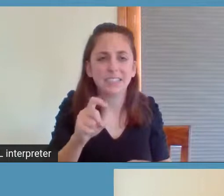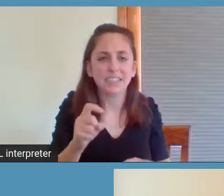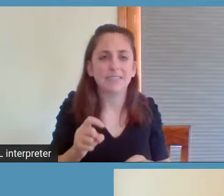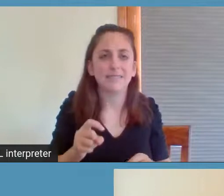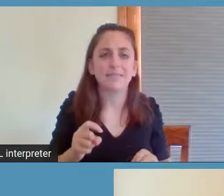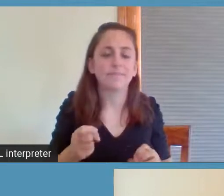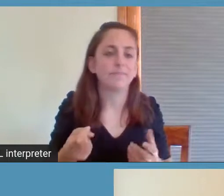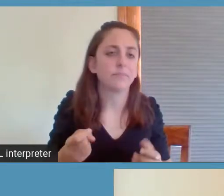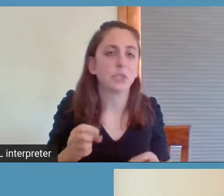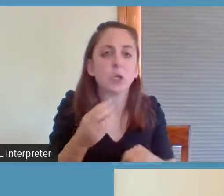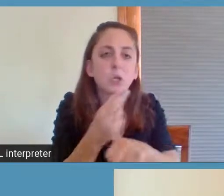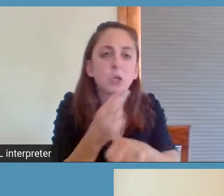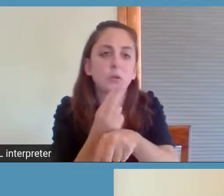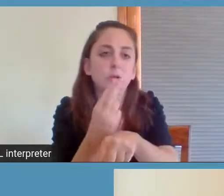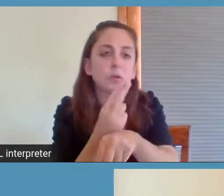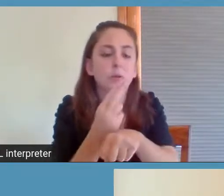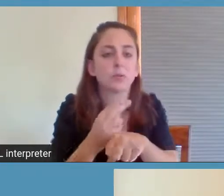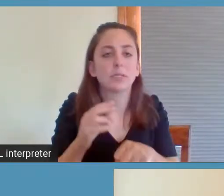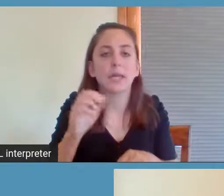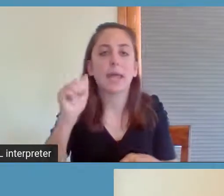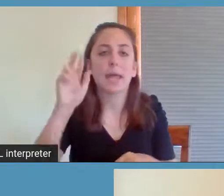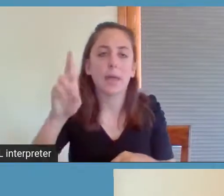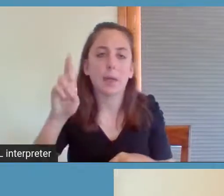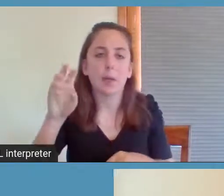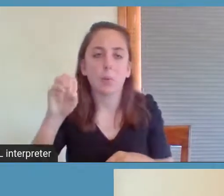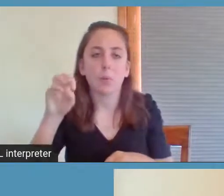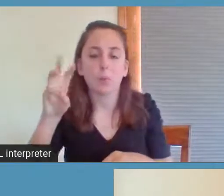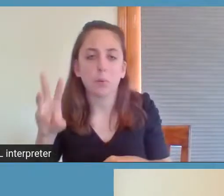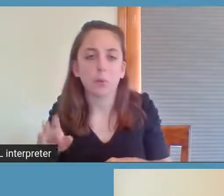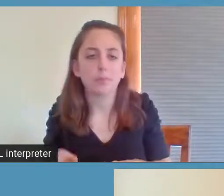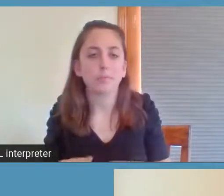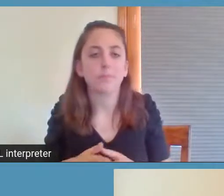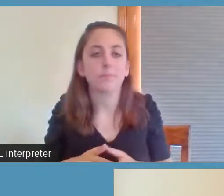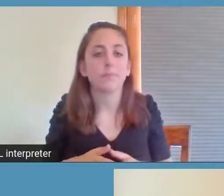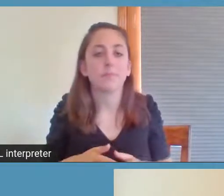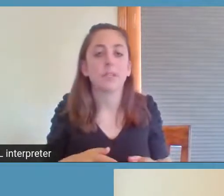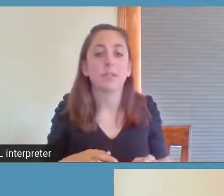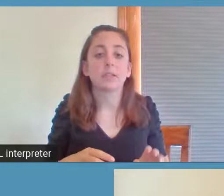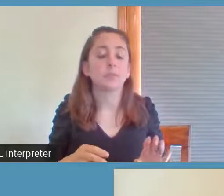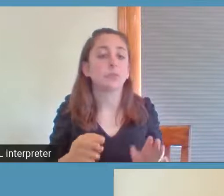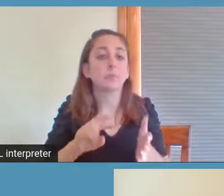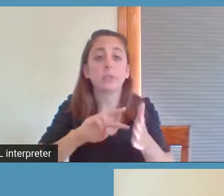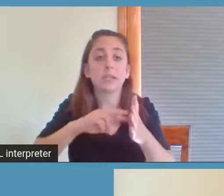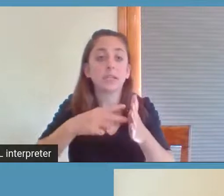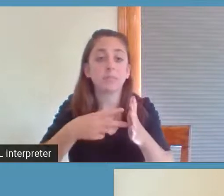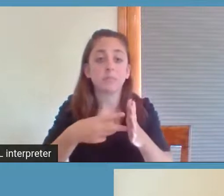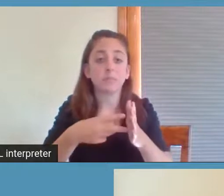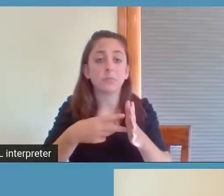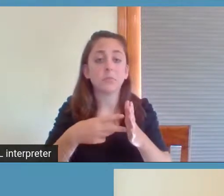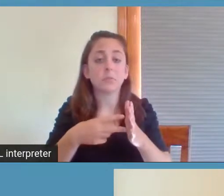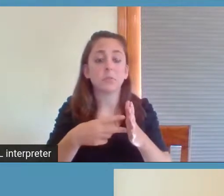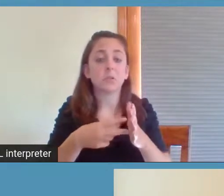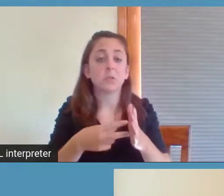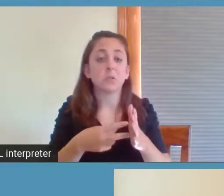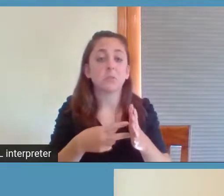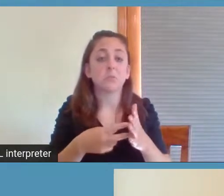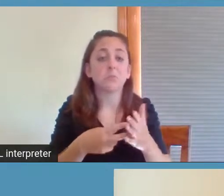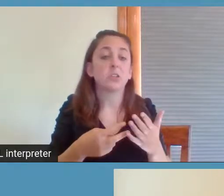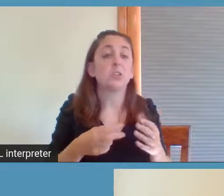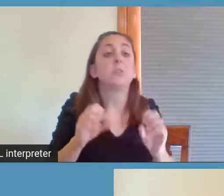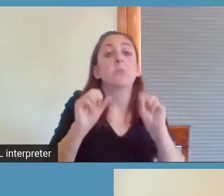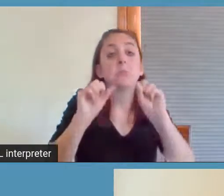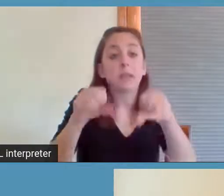trackpad or the arrows to be able to go through. Now, that doesn't mean that you couldn't set up a virtual reality